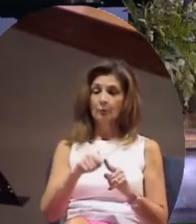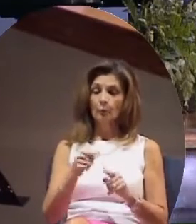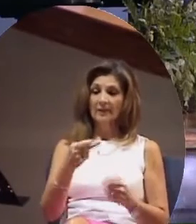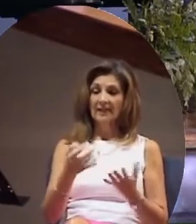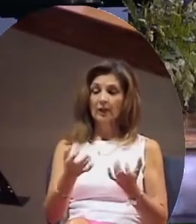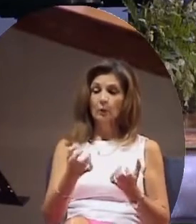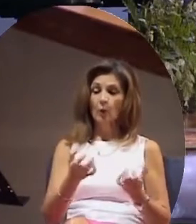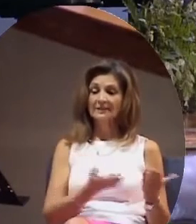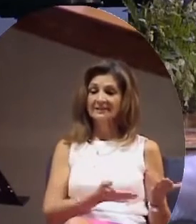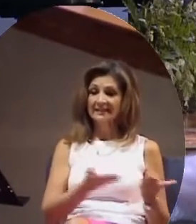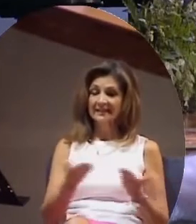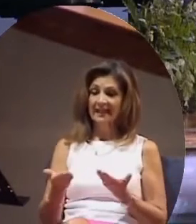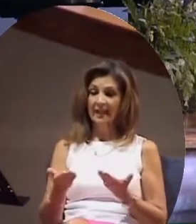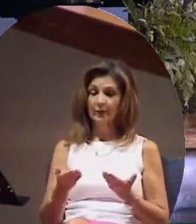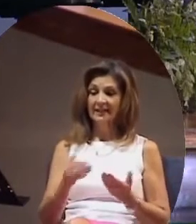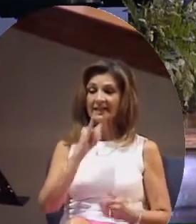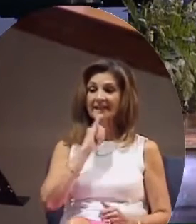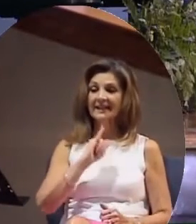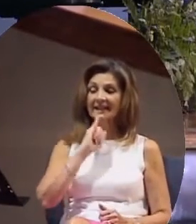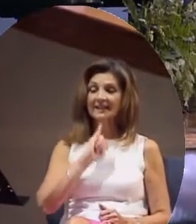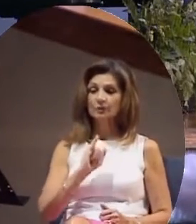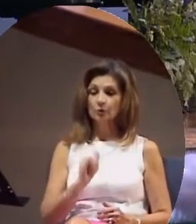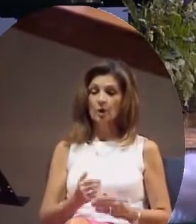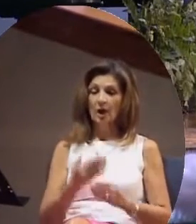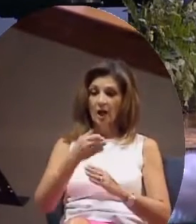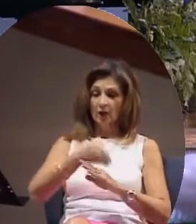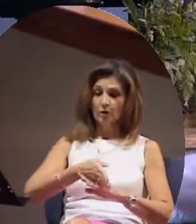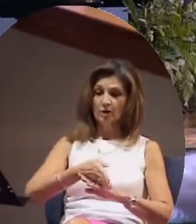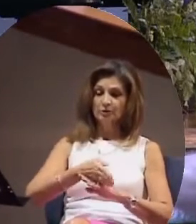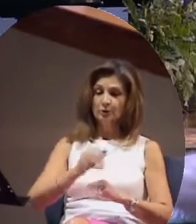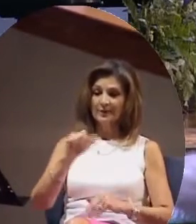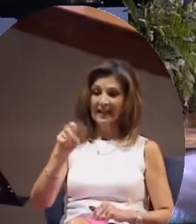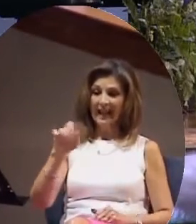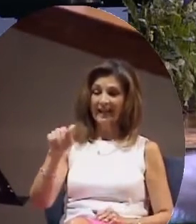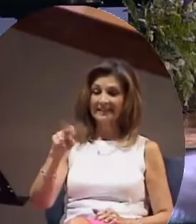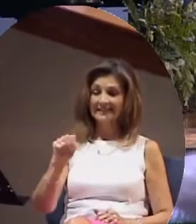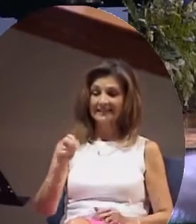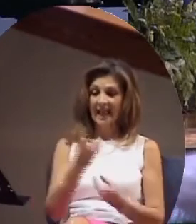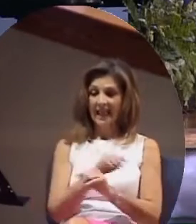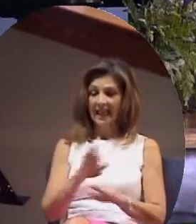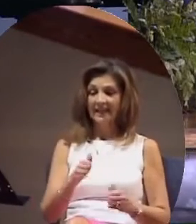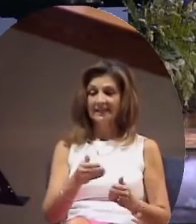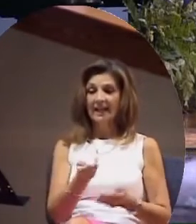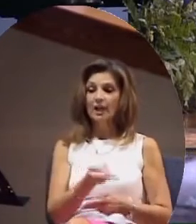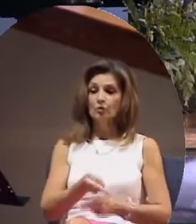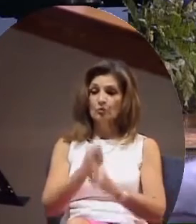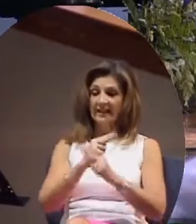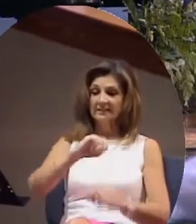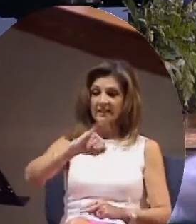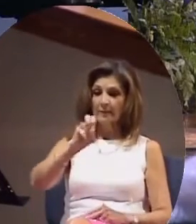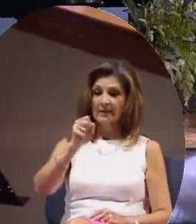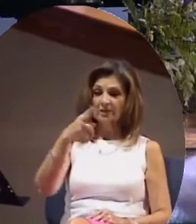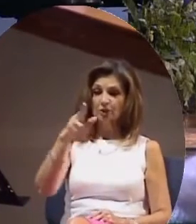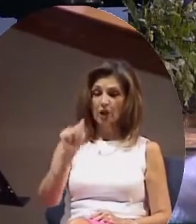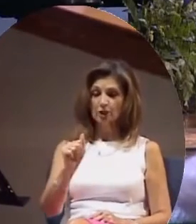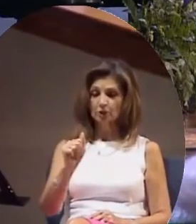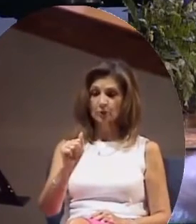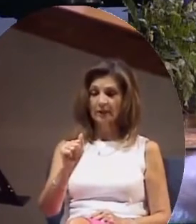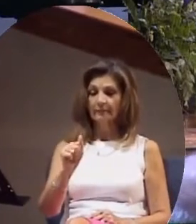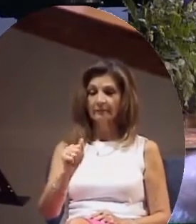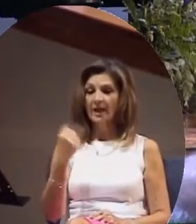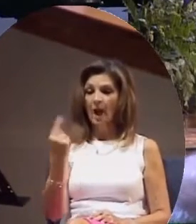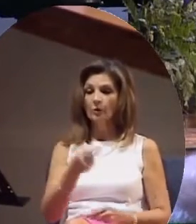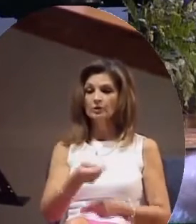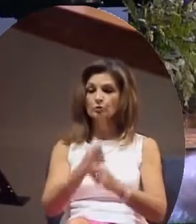take them across into Canaan land, he raised up Joshua. When he wanted to start 7 churches of Asia Minor, he raised up a man by the name of the Apostle